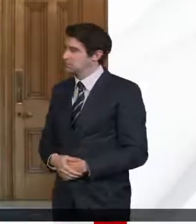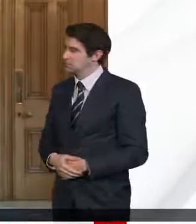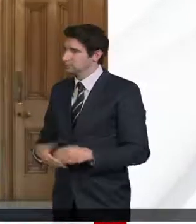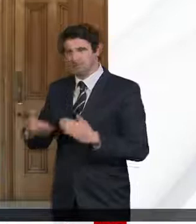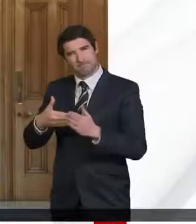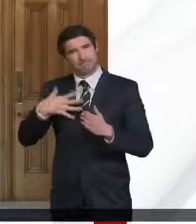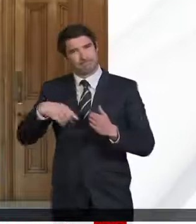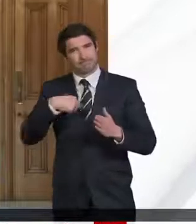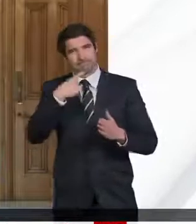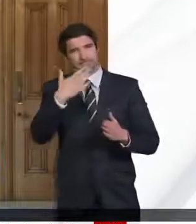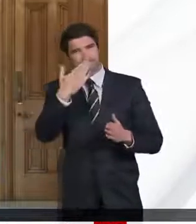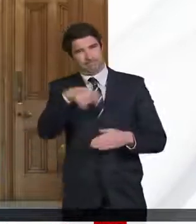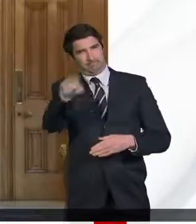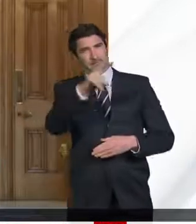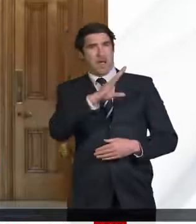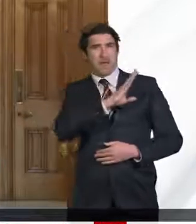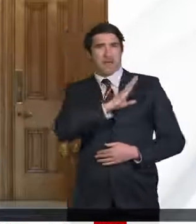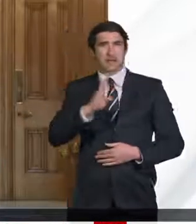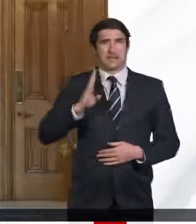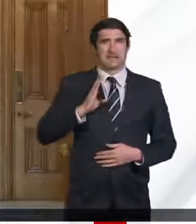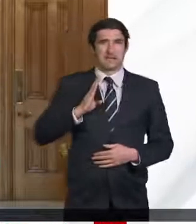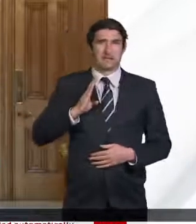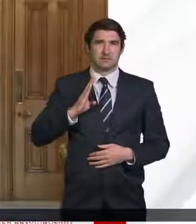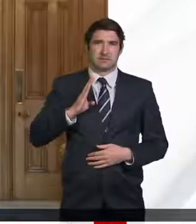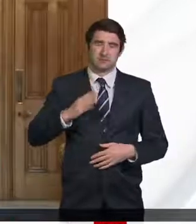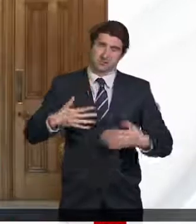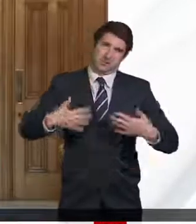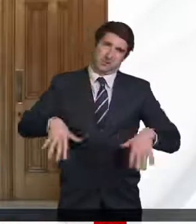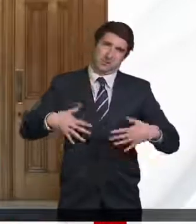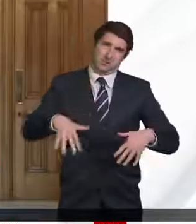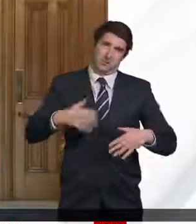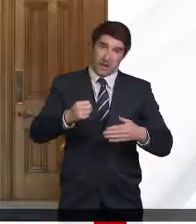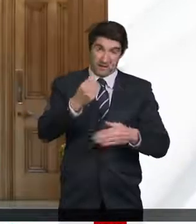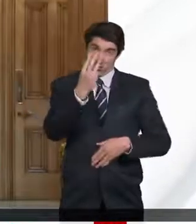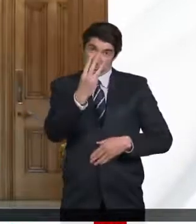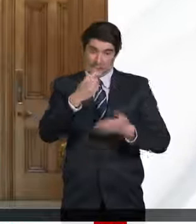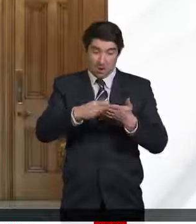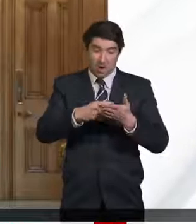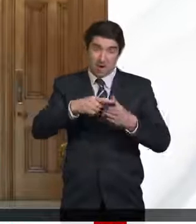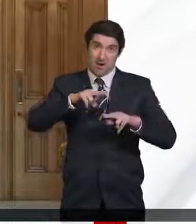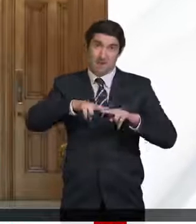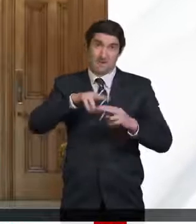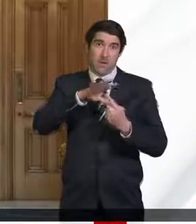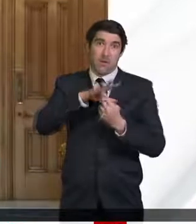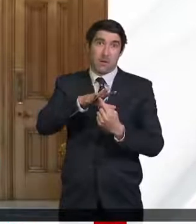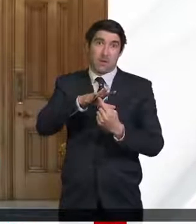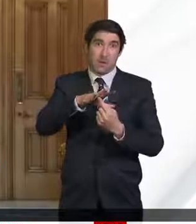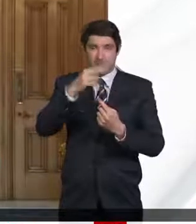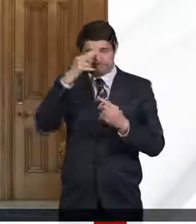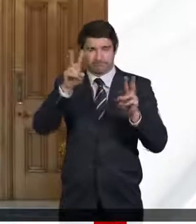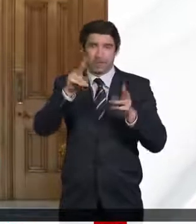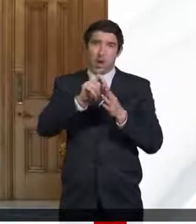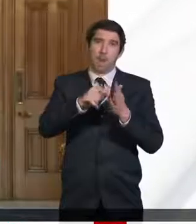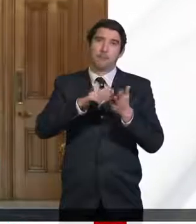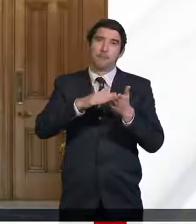coronavirus. 3 RAF Puma helicopters are now stationed at Kinloss Barracks in Murray. These Pumas are working closely